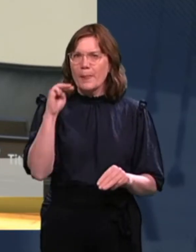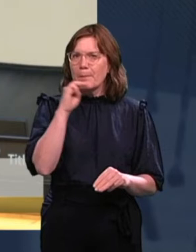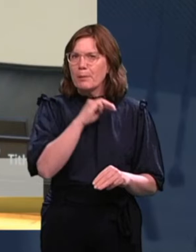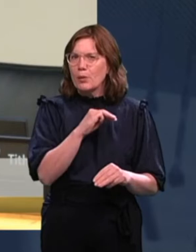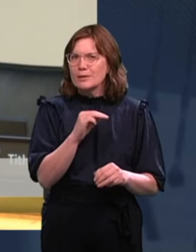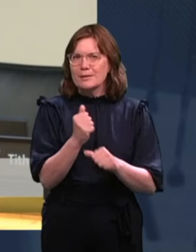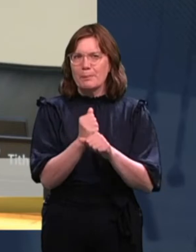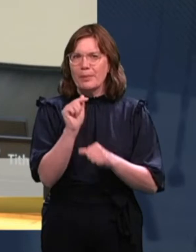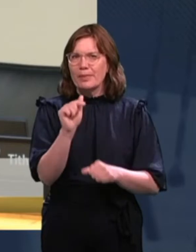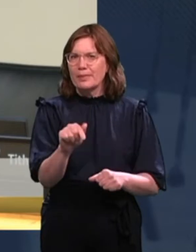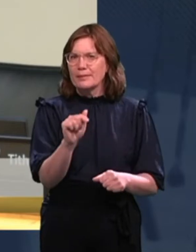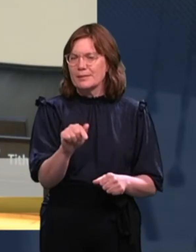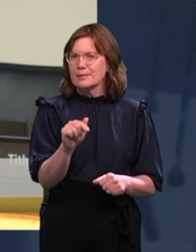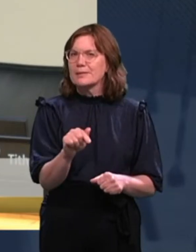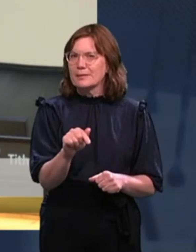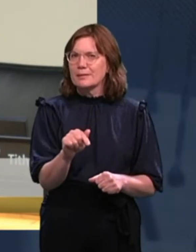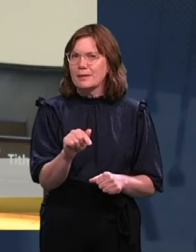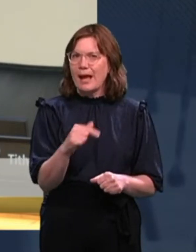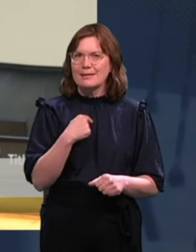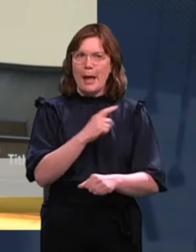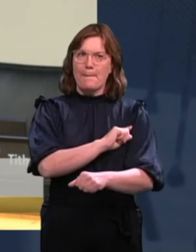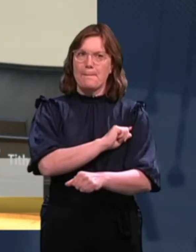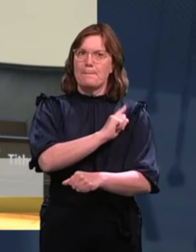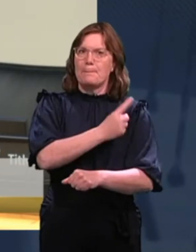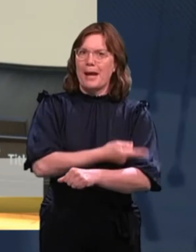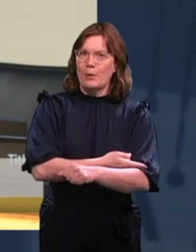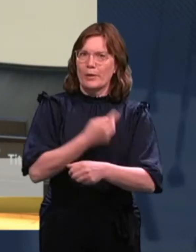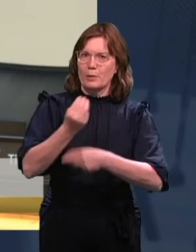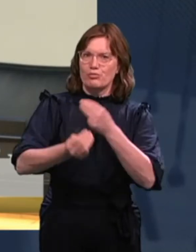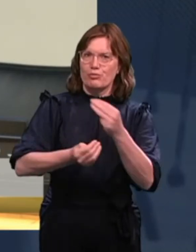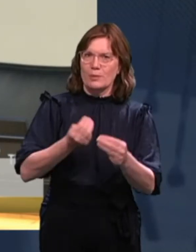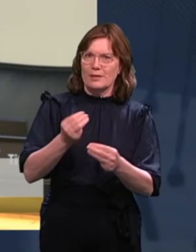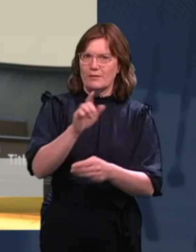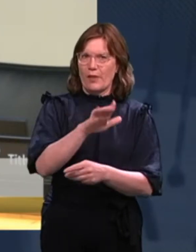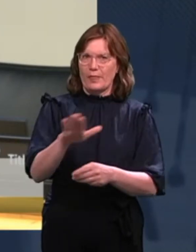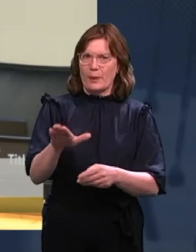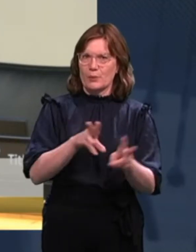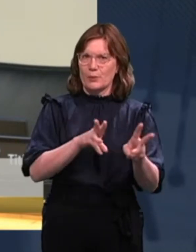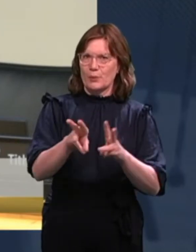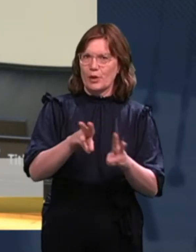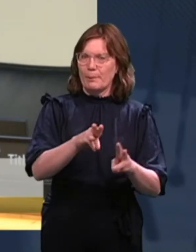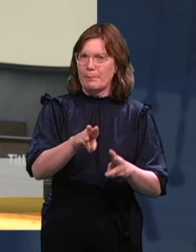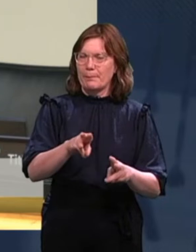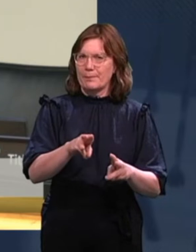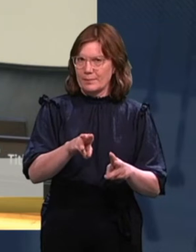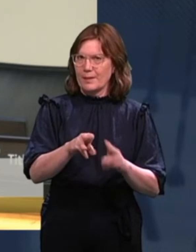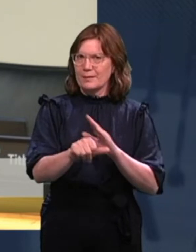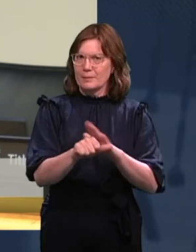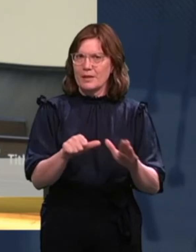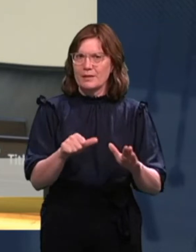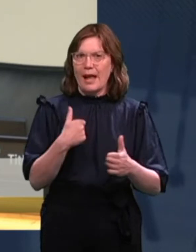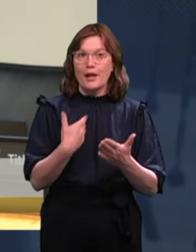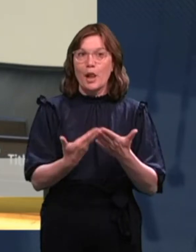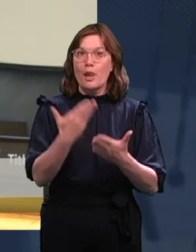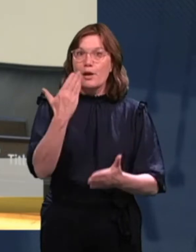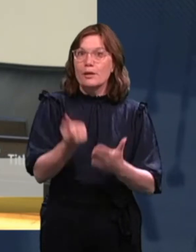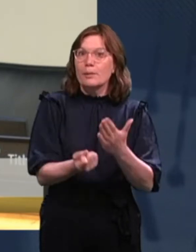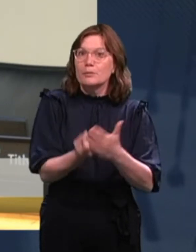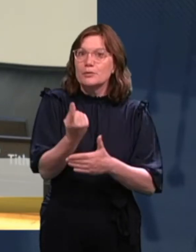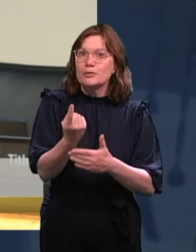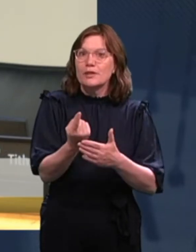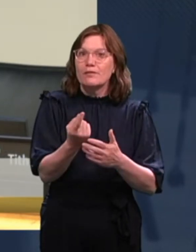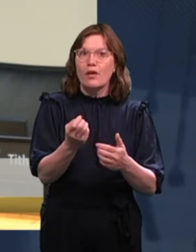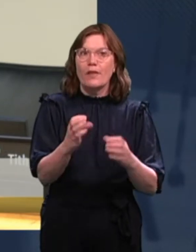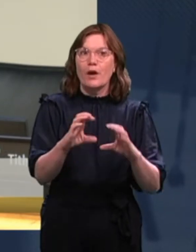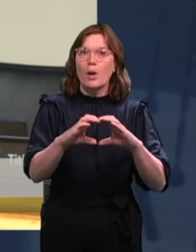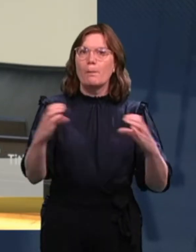this as a kind of empowering process for the participants, but also as a learning opportunity for the wider community.